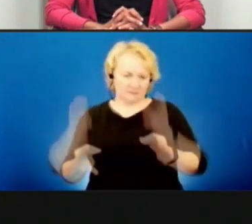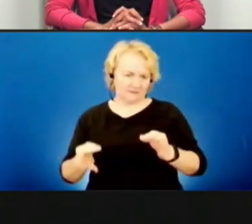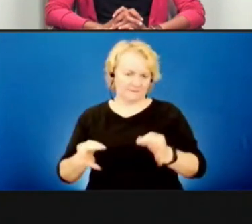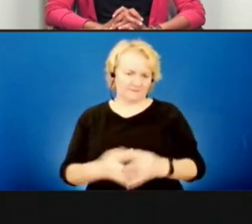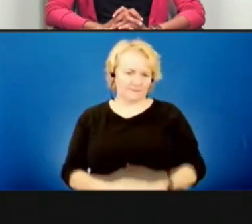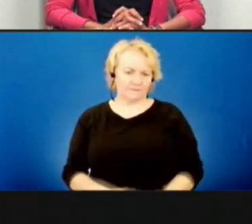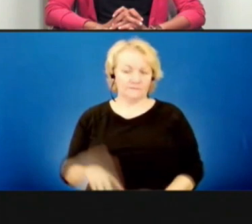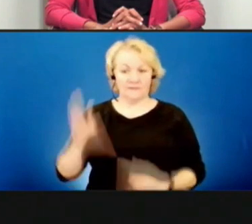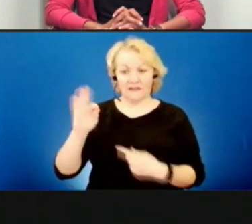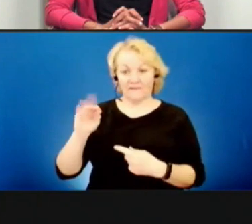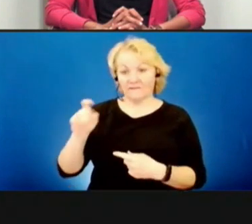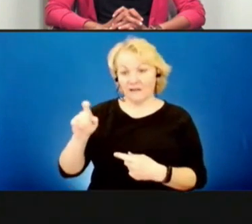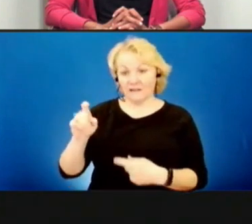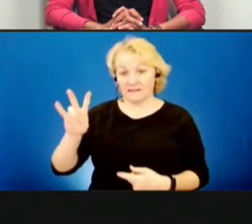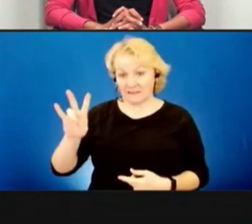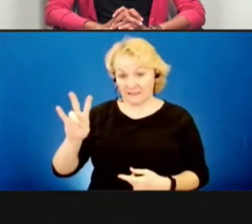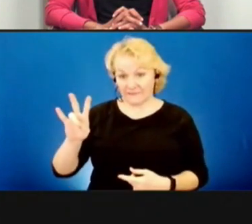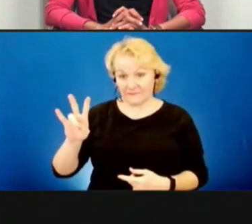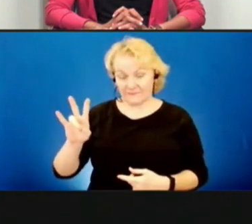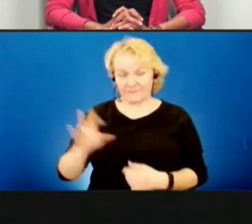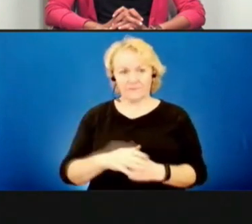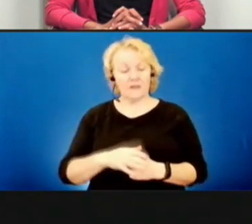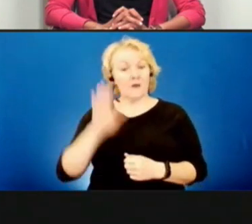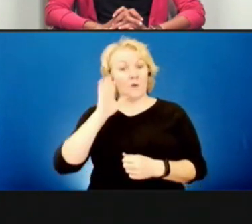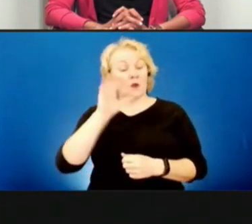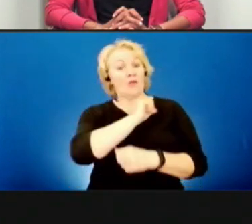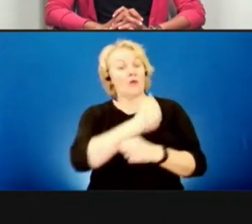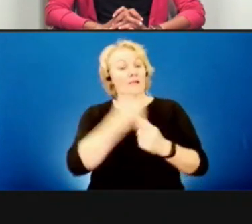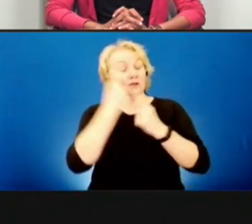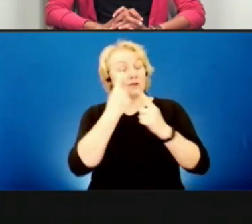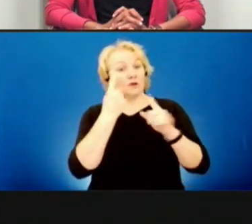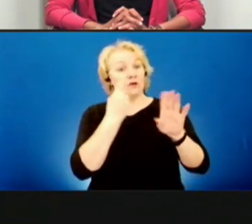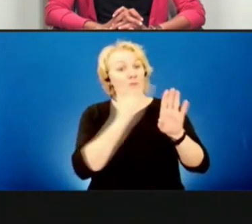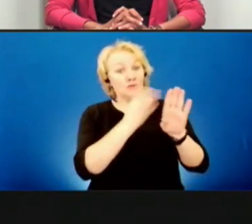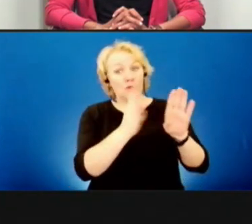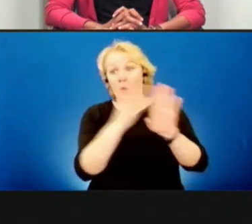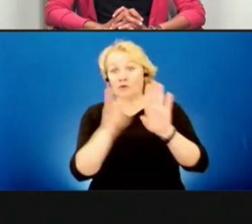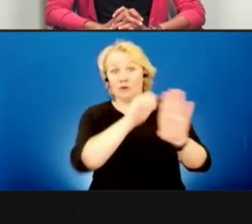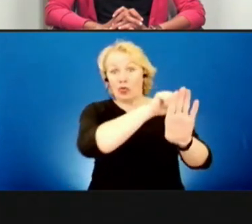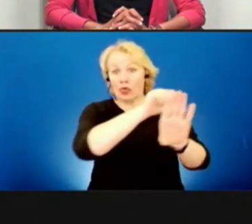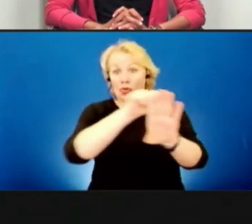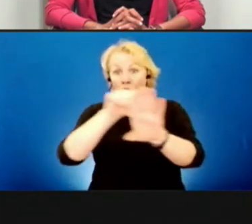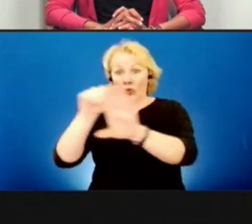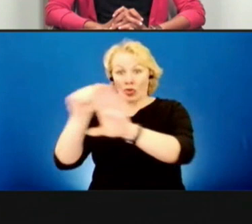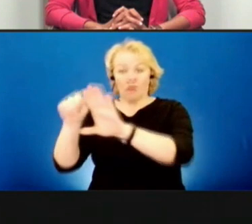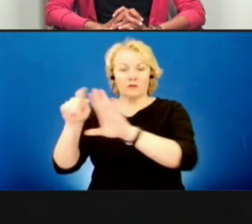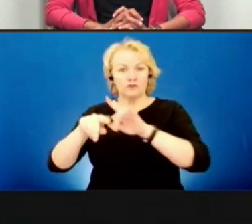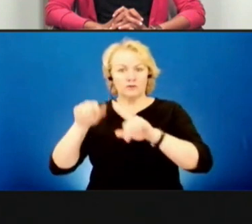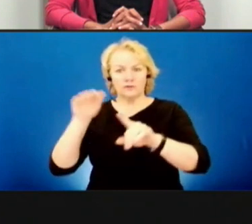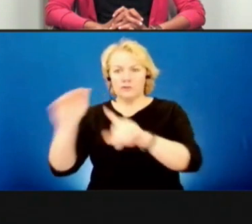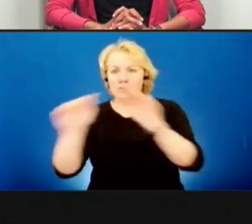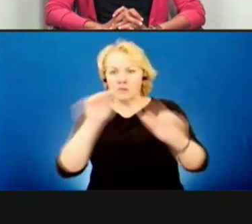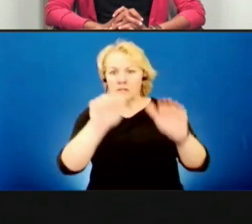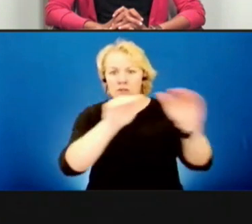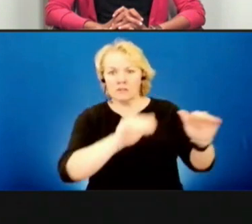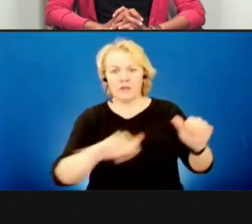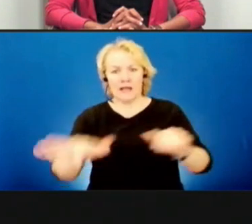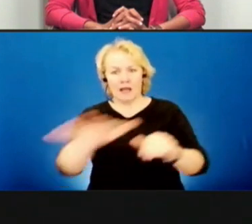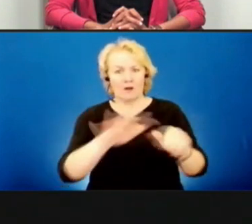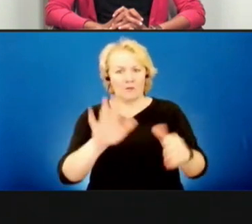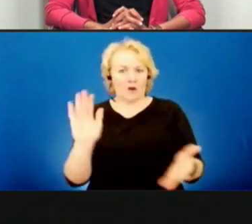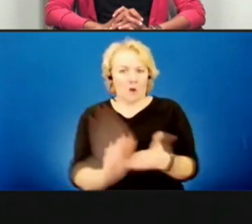Fox 7. Will the authority consider a door-to-door campaign to reach out to people in areas with low vaccination numbers